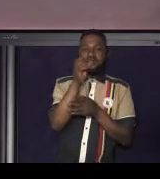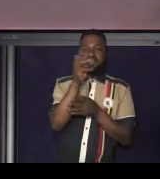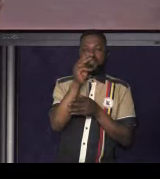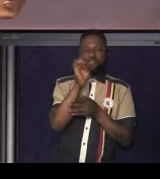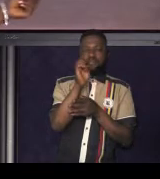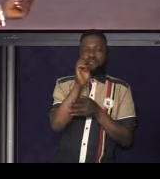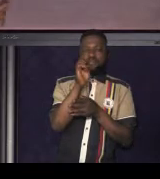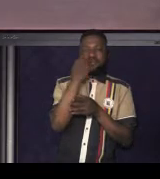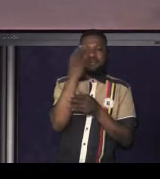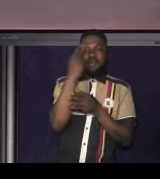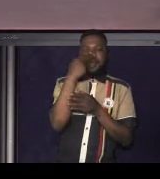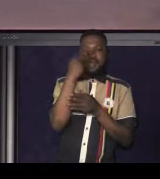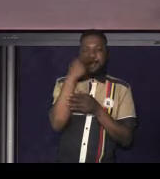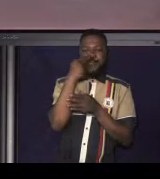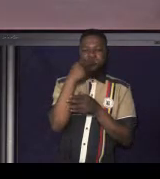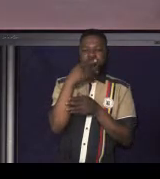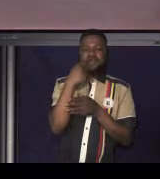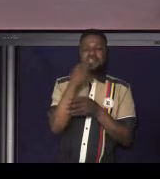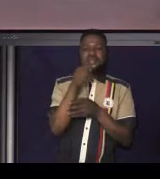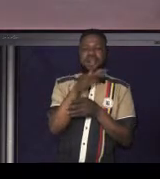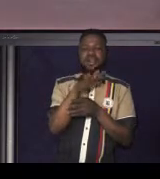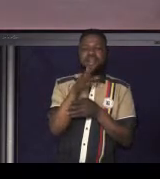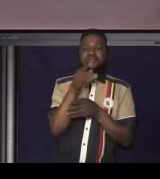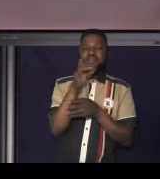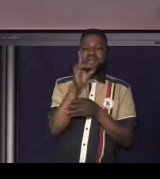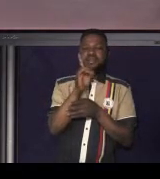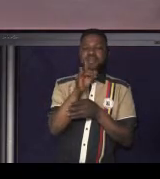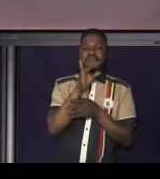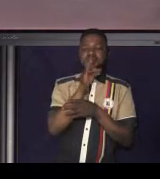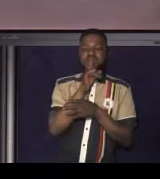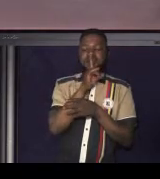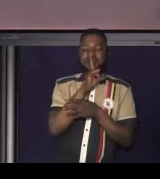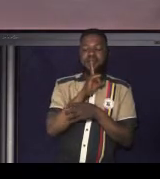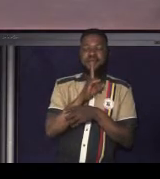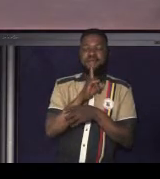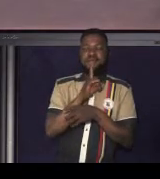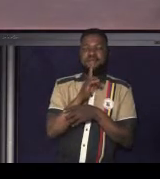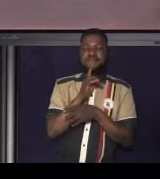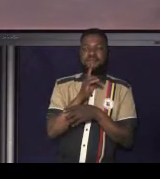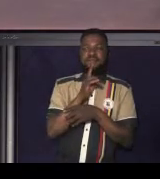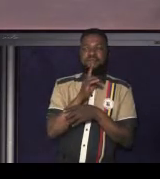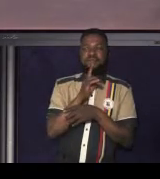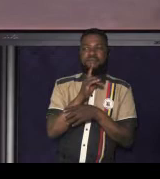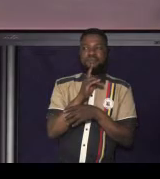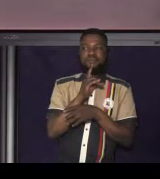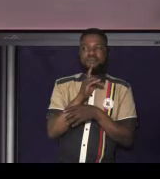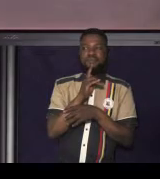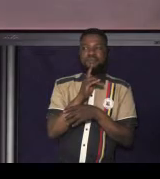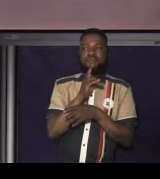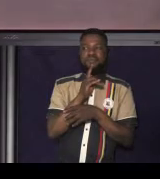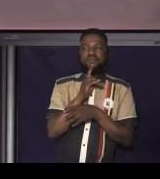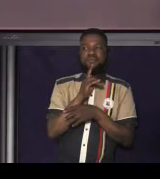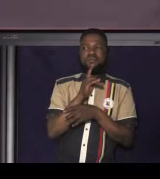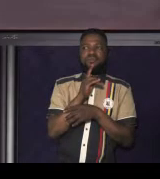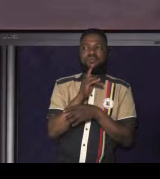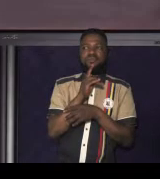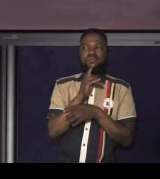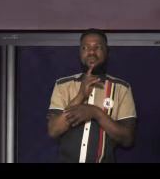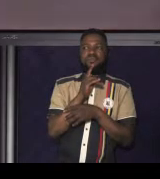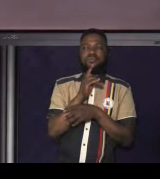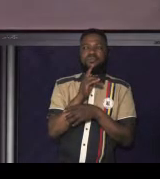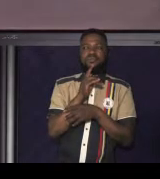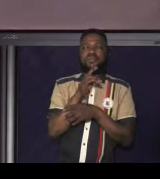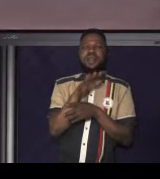Handkerchief, handsome. The letter D is silent. Are we together? Good job, you.